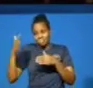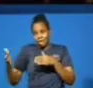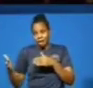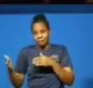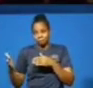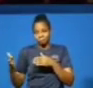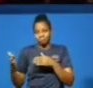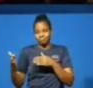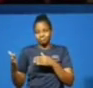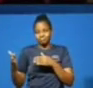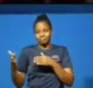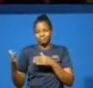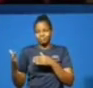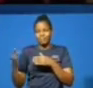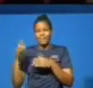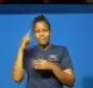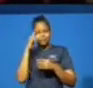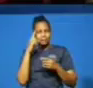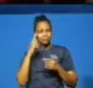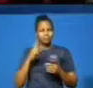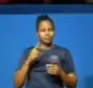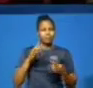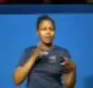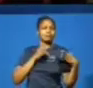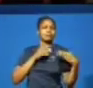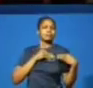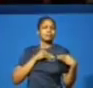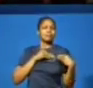decisions for surrender, decisions for baptism,